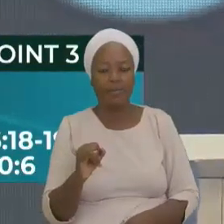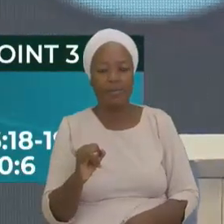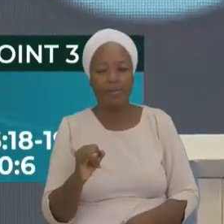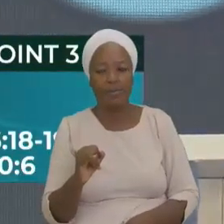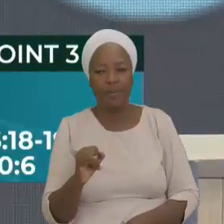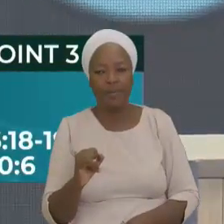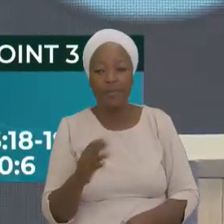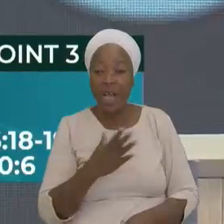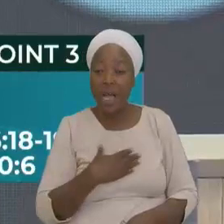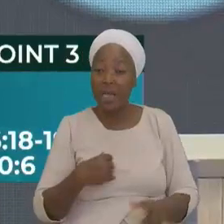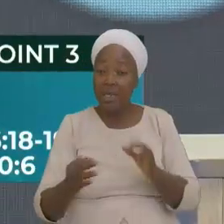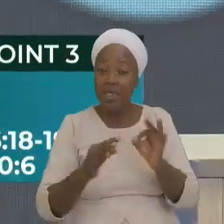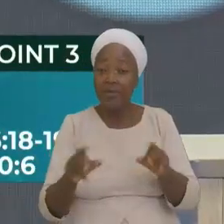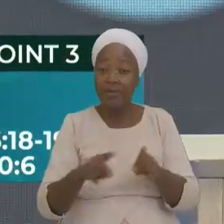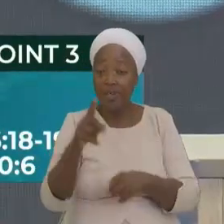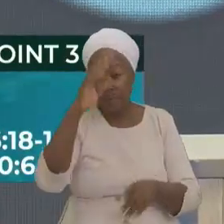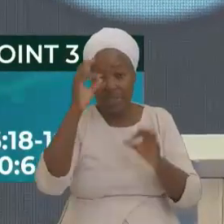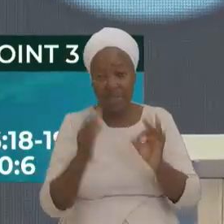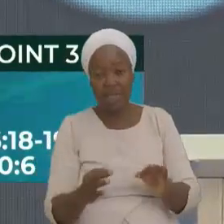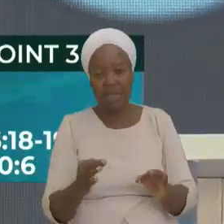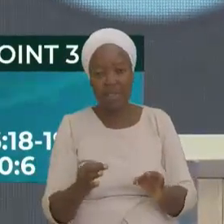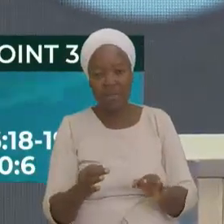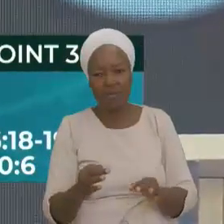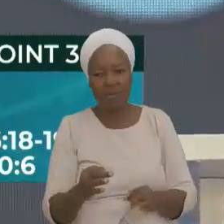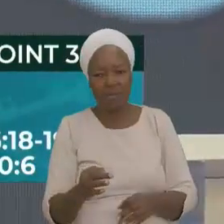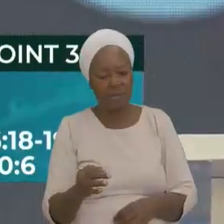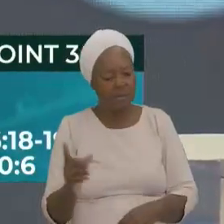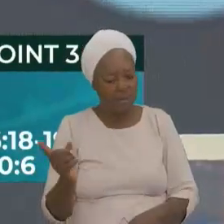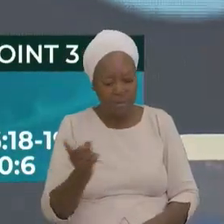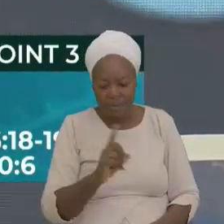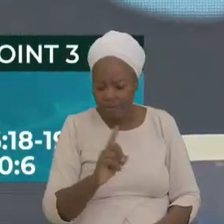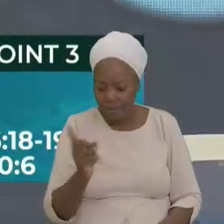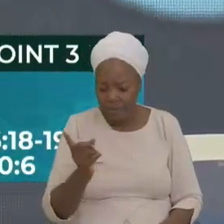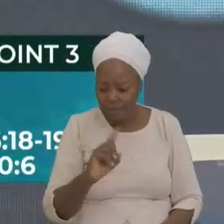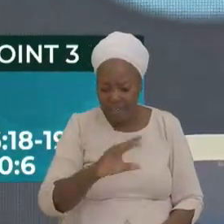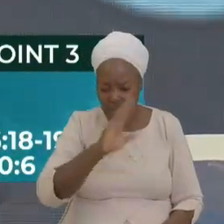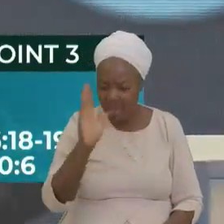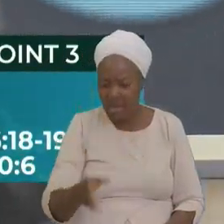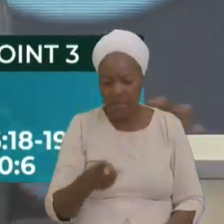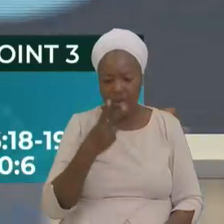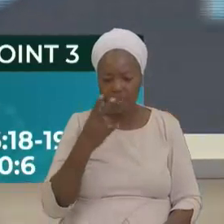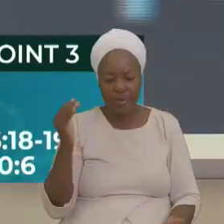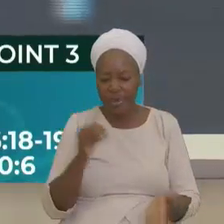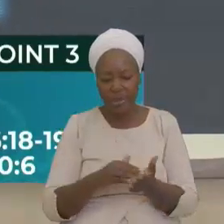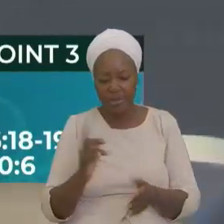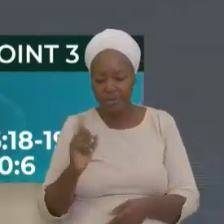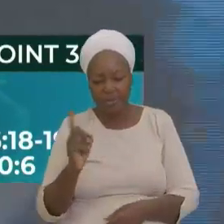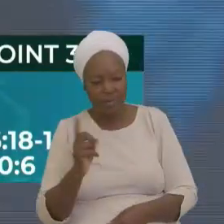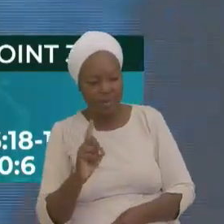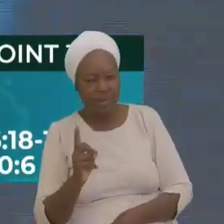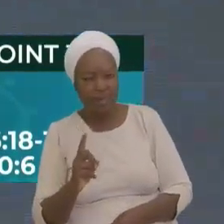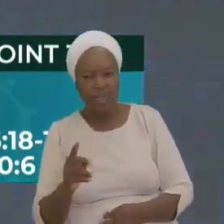And if, as you decide, no more tobacco, that's what is called the